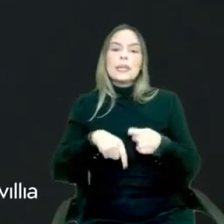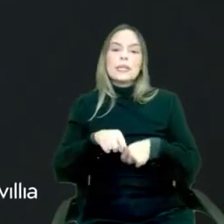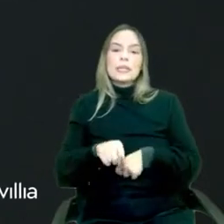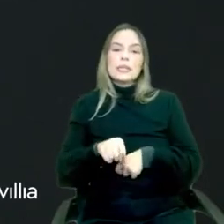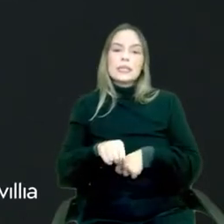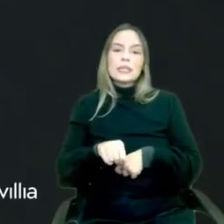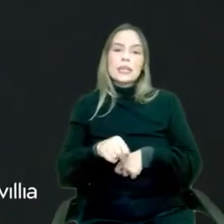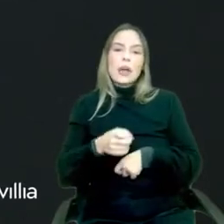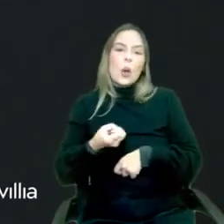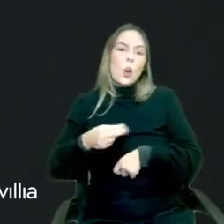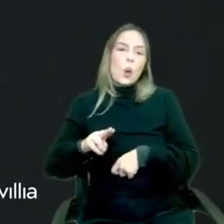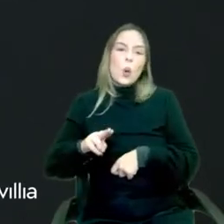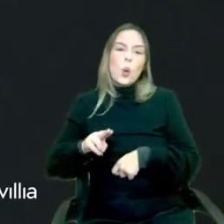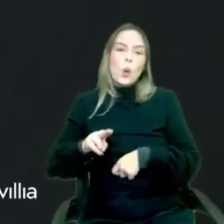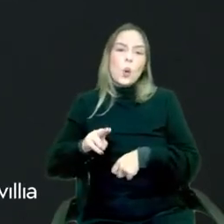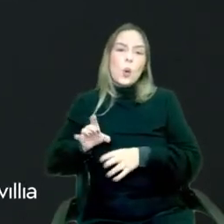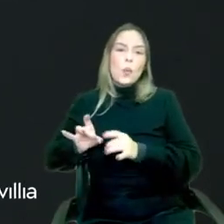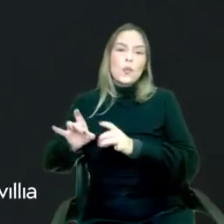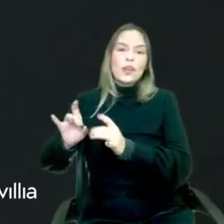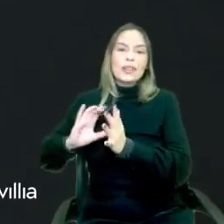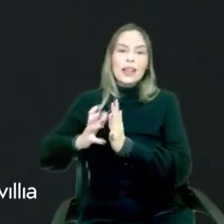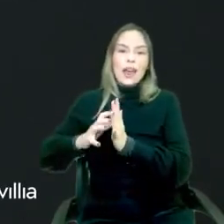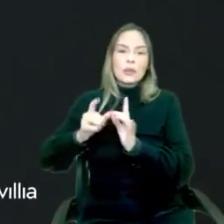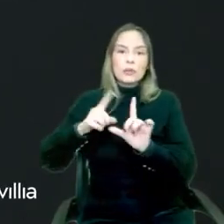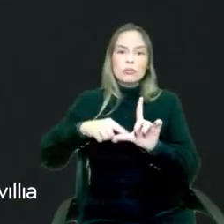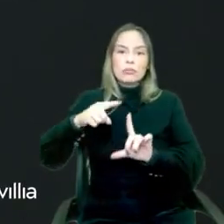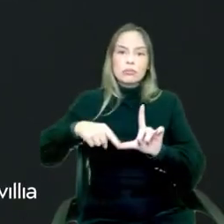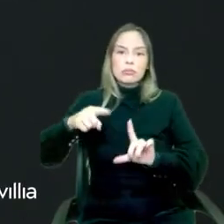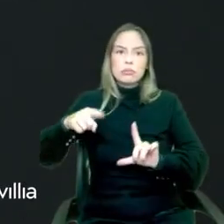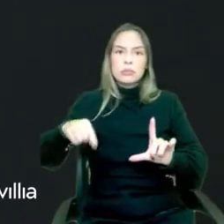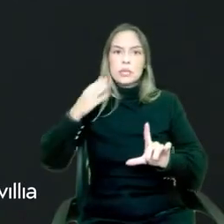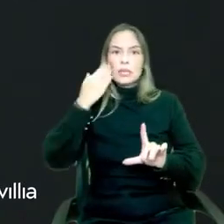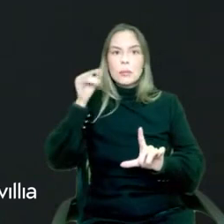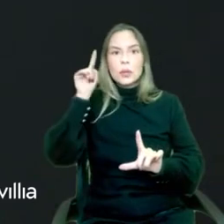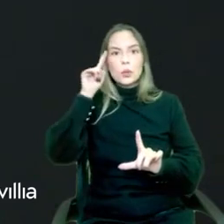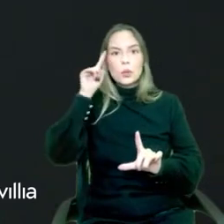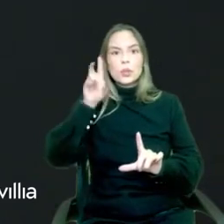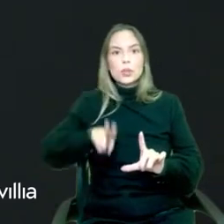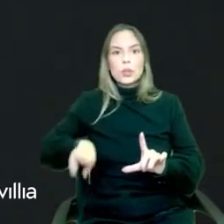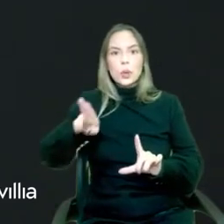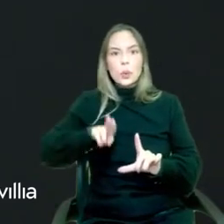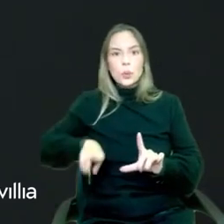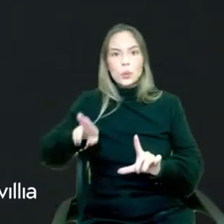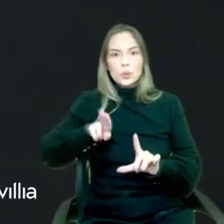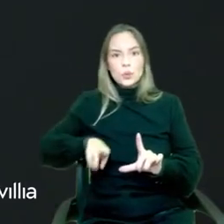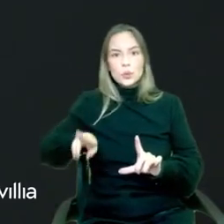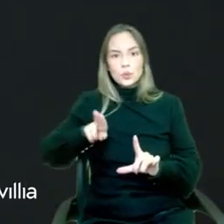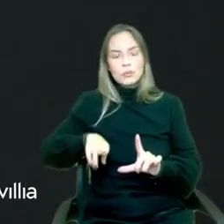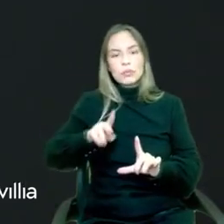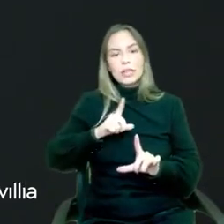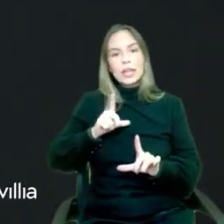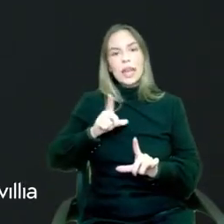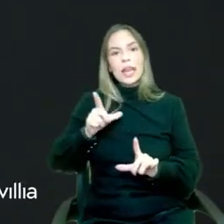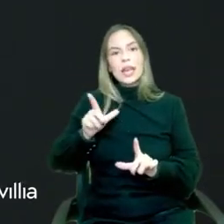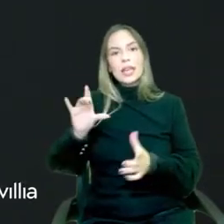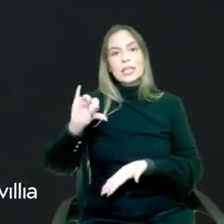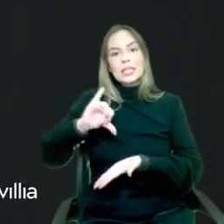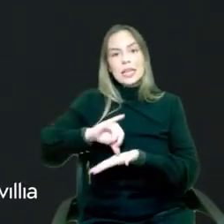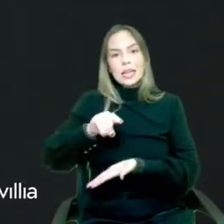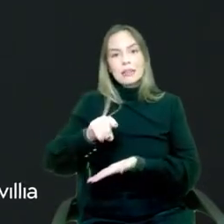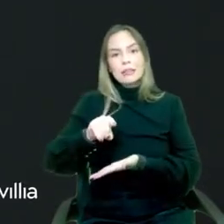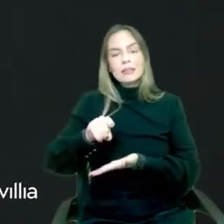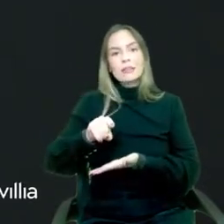index to use in the day-by-day of all the sectors of the retail business in